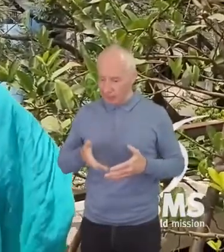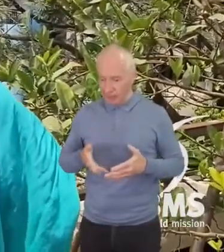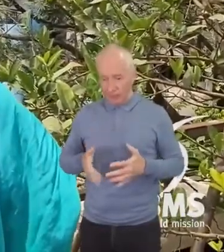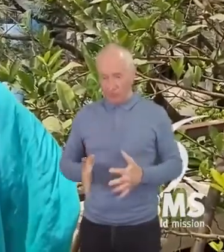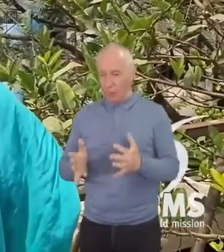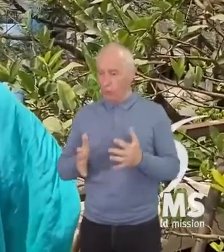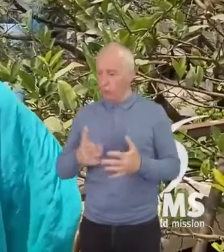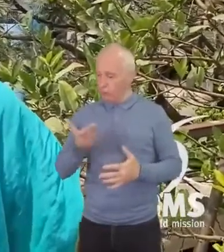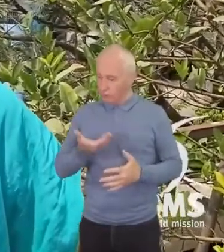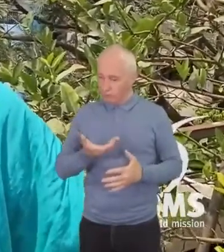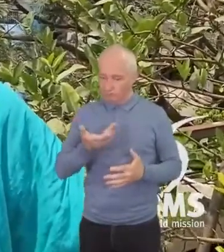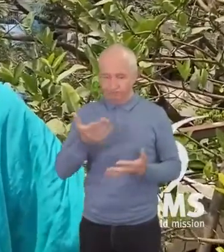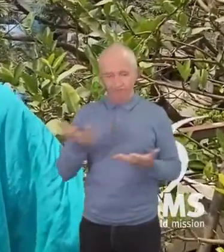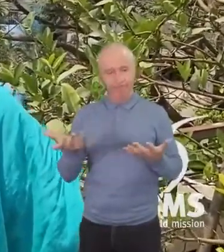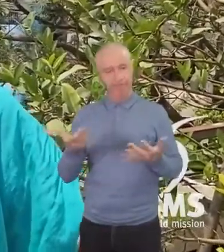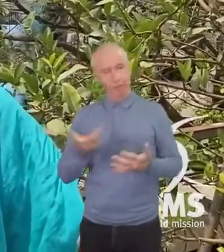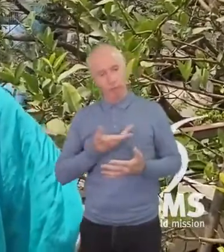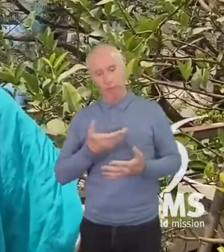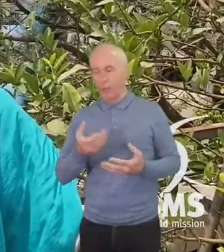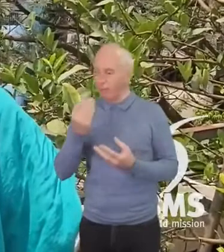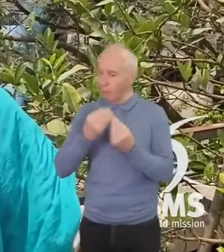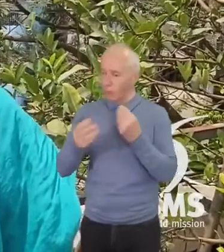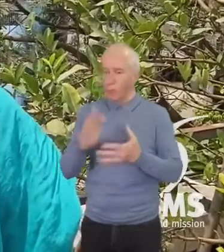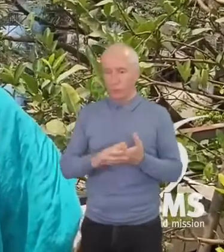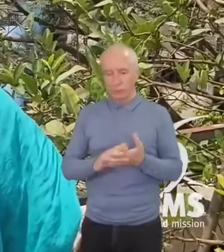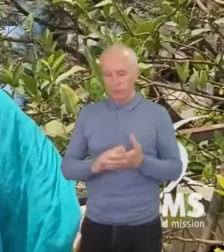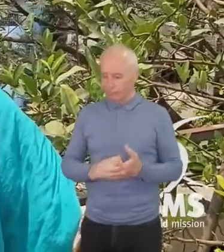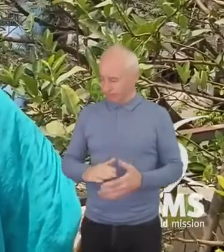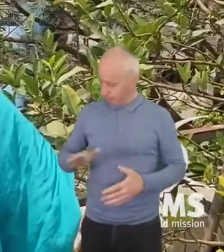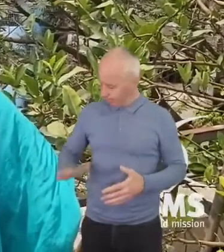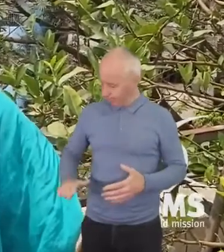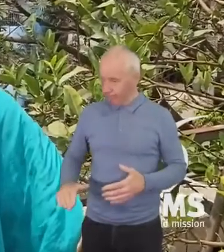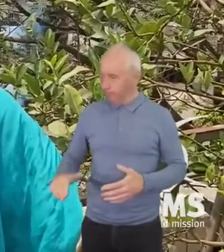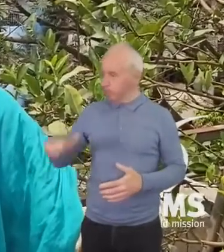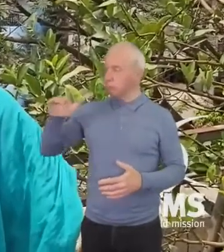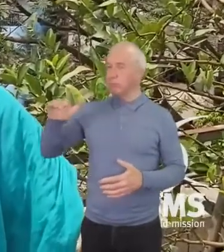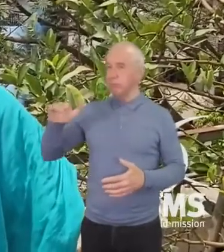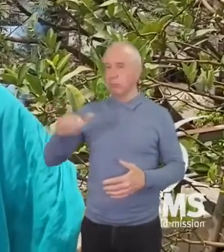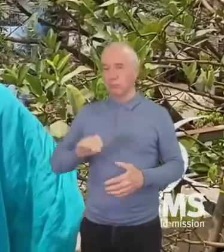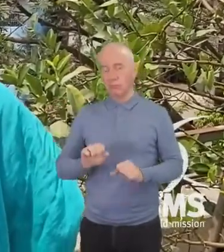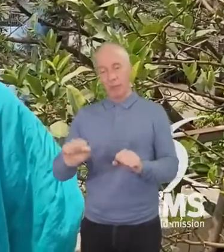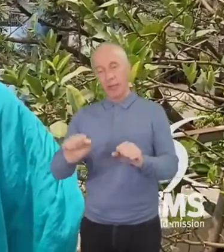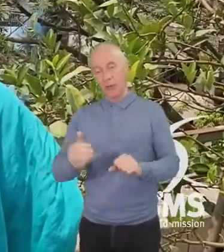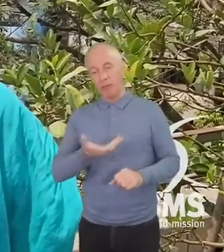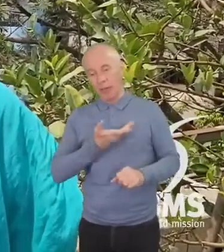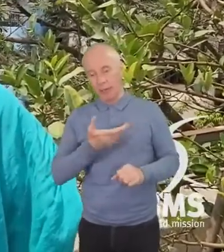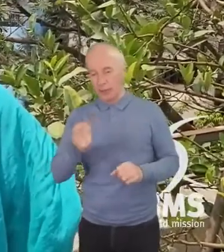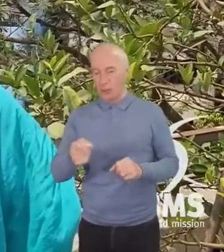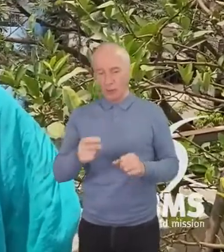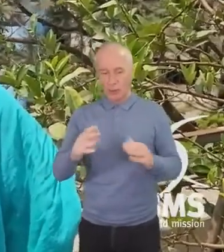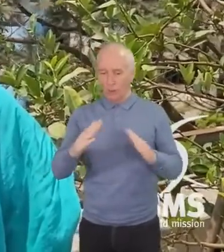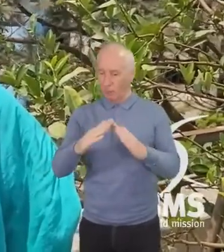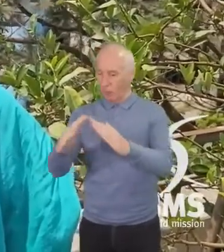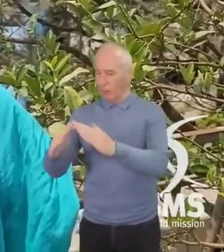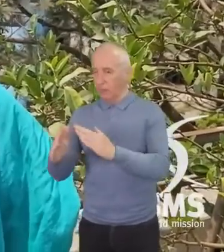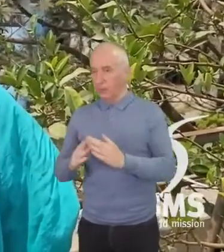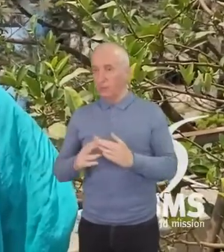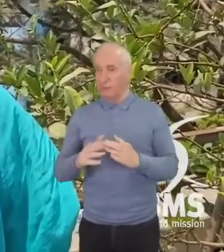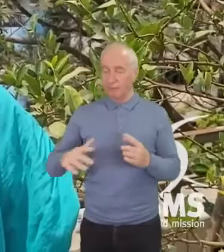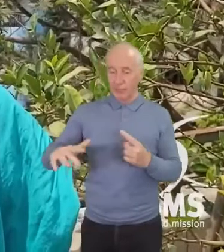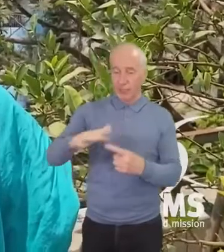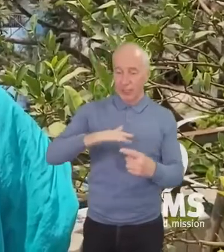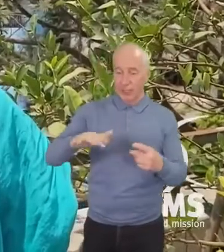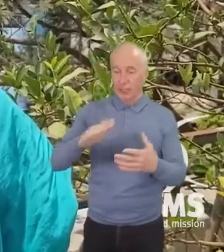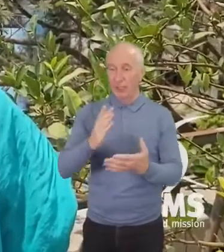to have treatment, their right to reach adulthood without being mutilated, their right to property. And societies are missing out